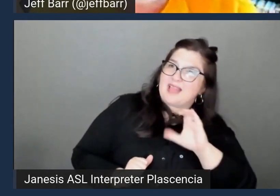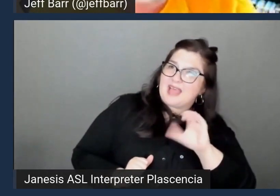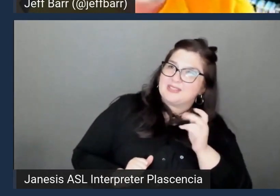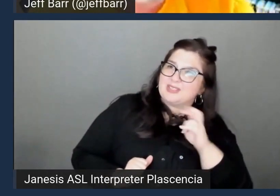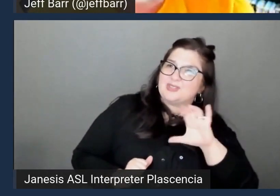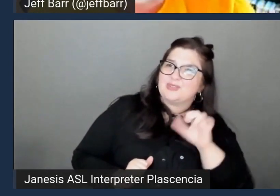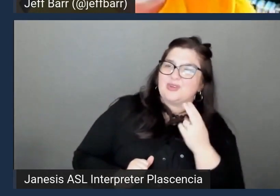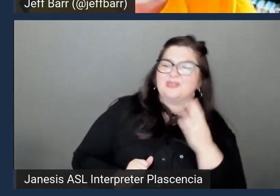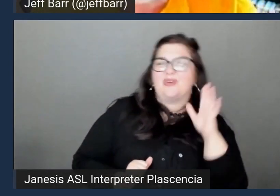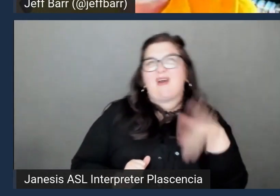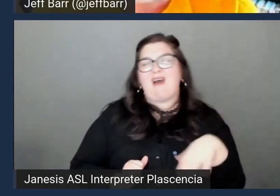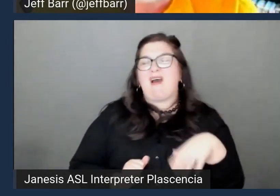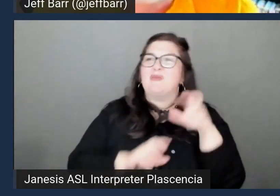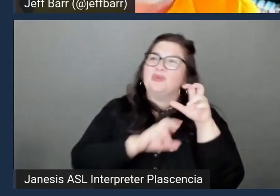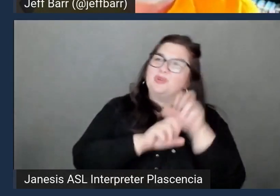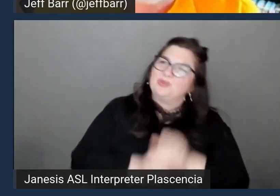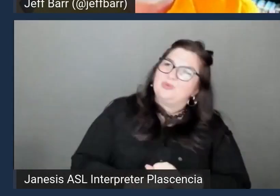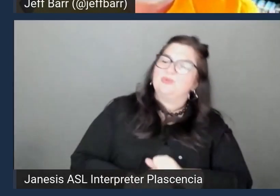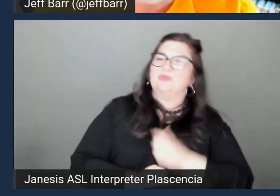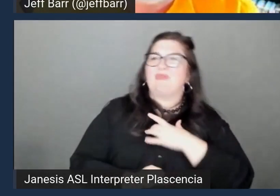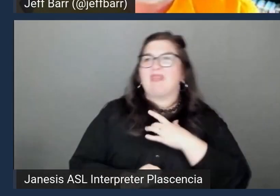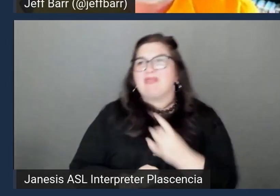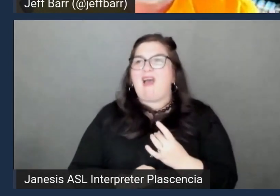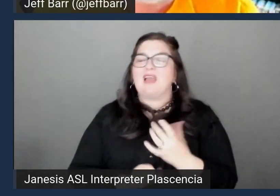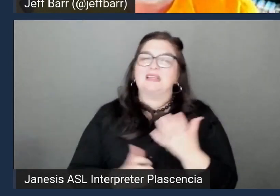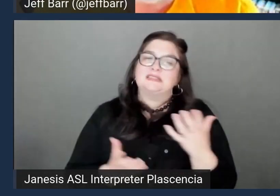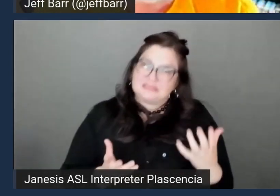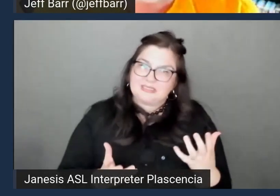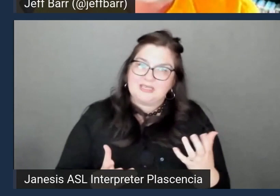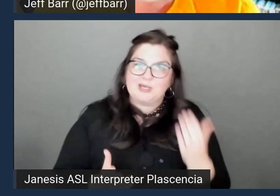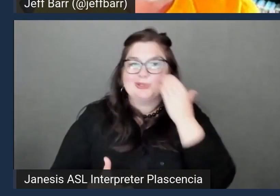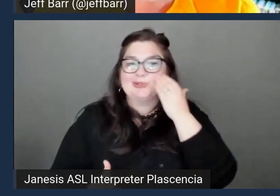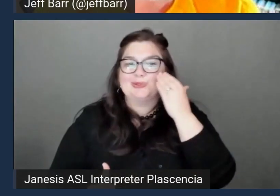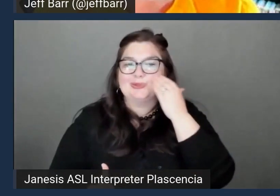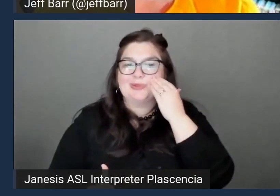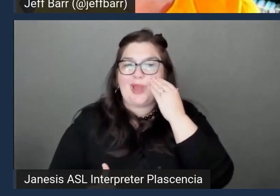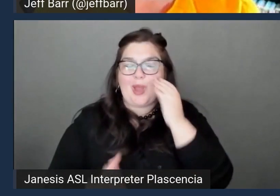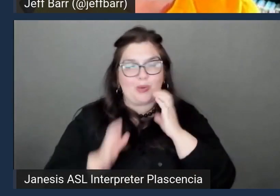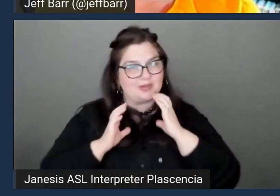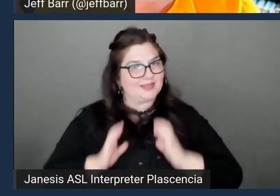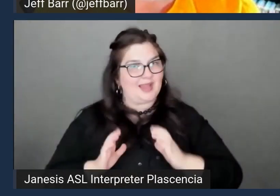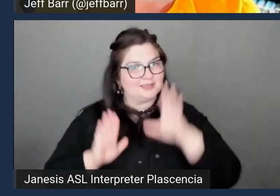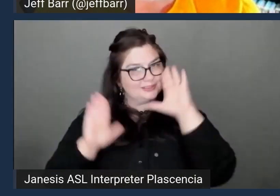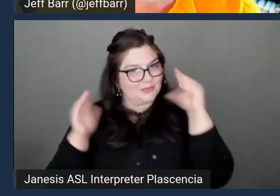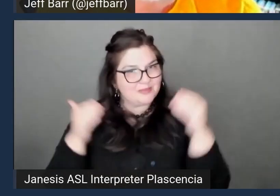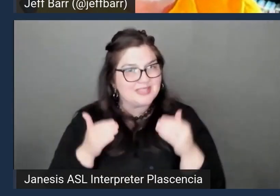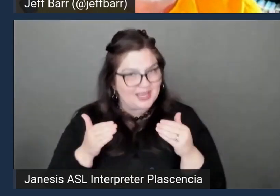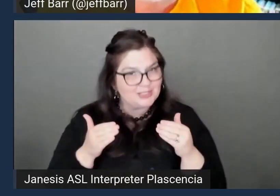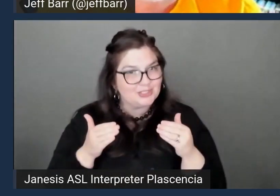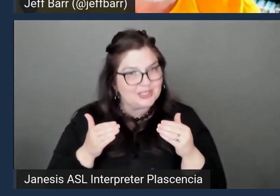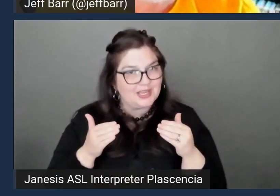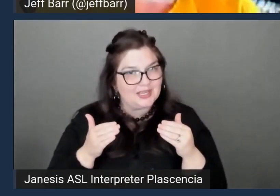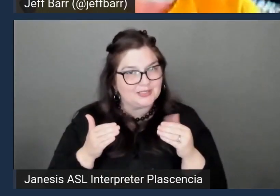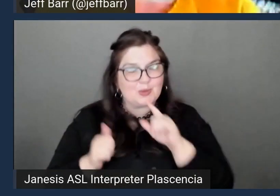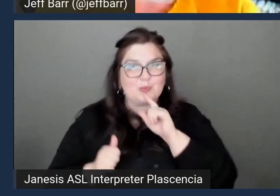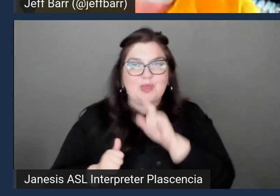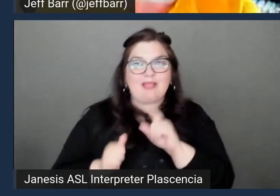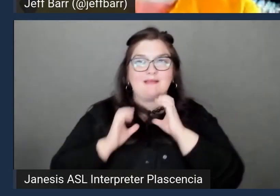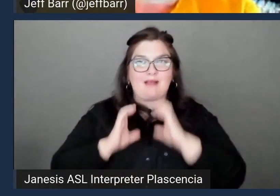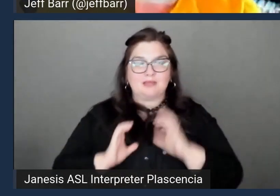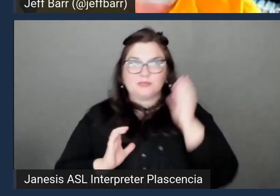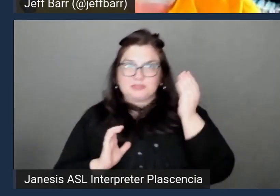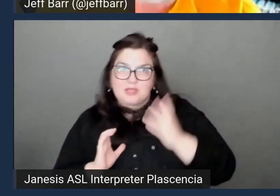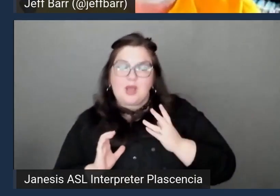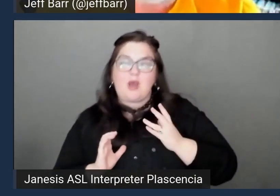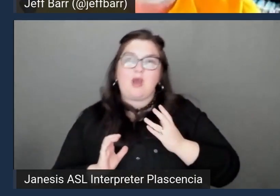But what's happened is Elasticsearch and its license has changed to a proprietary license, and they really enjoyed the open